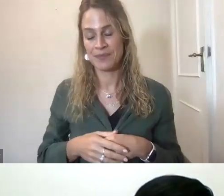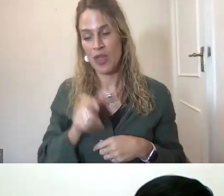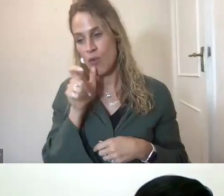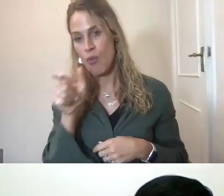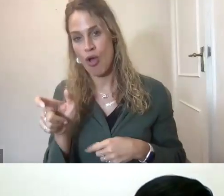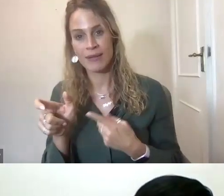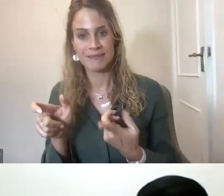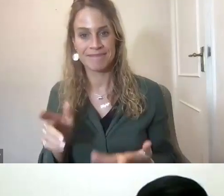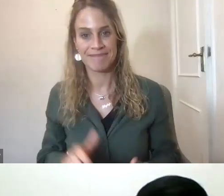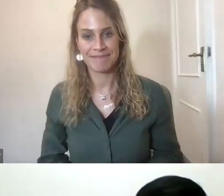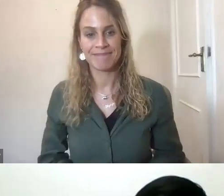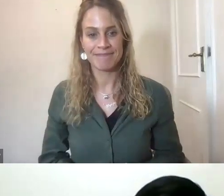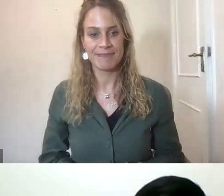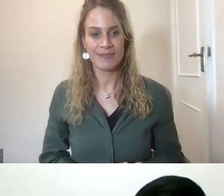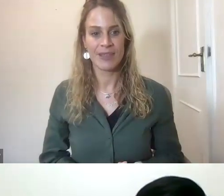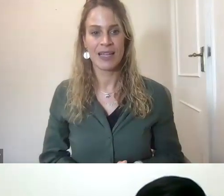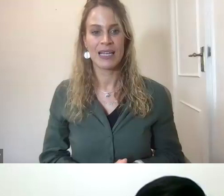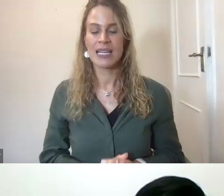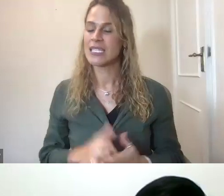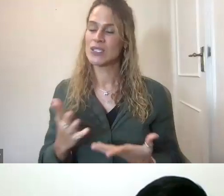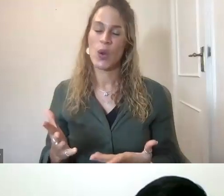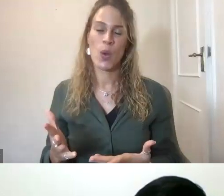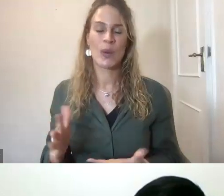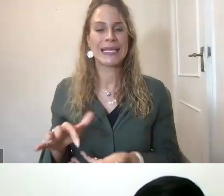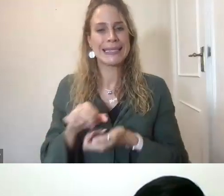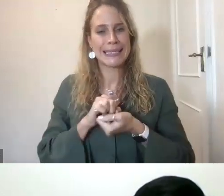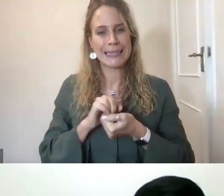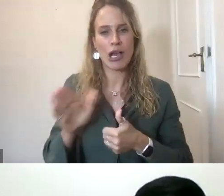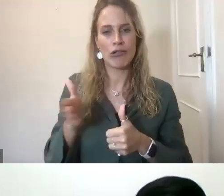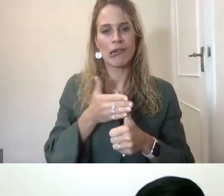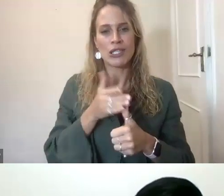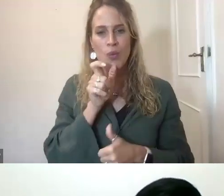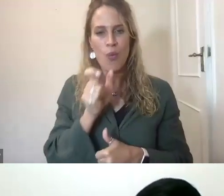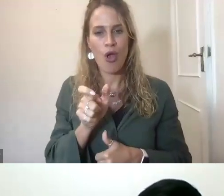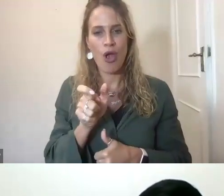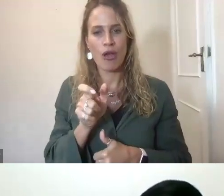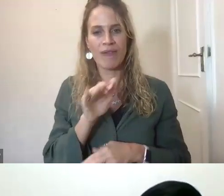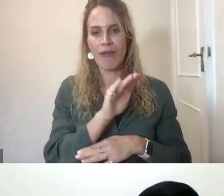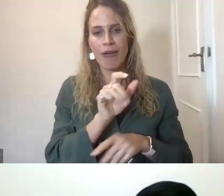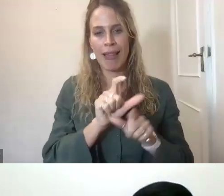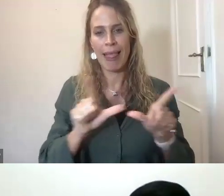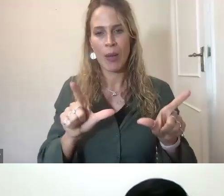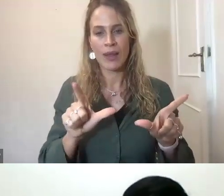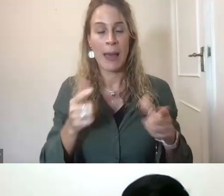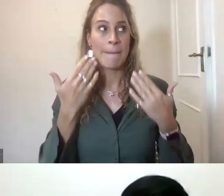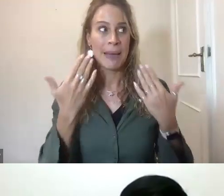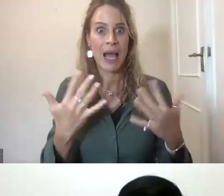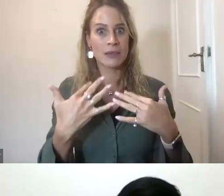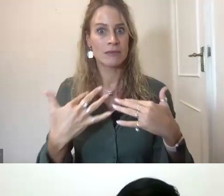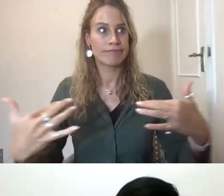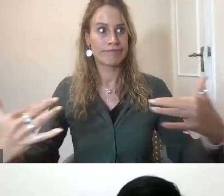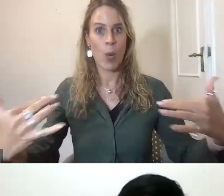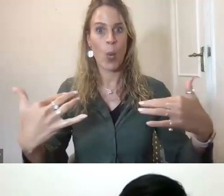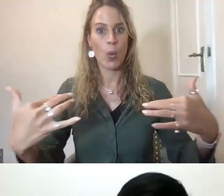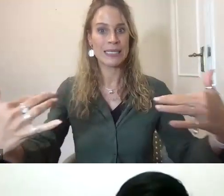means. So I kept the original, and because the audience wouldn't understand what that word means, I had